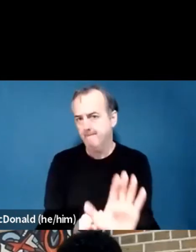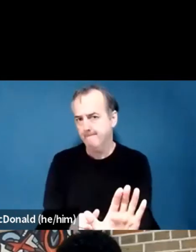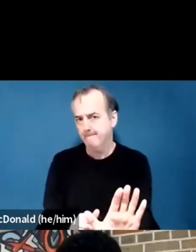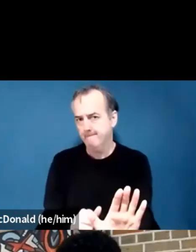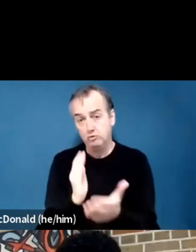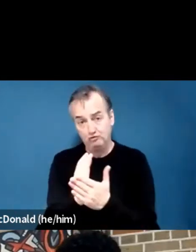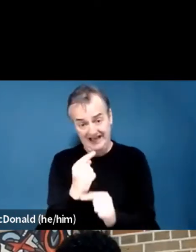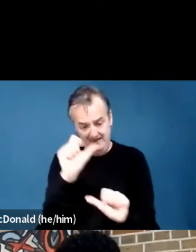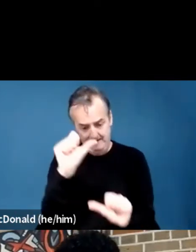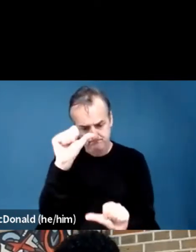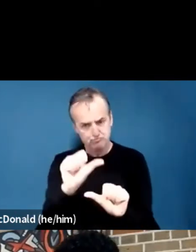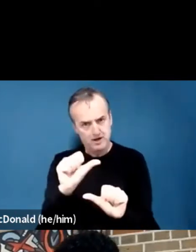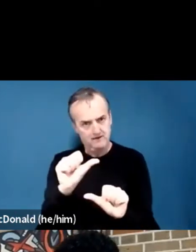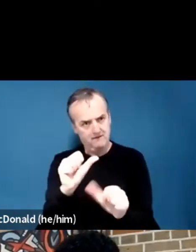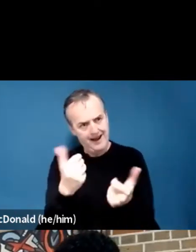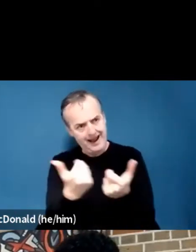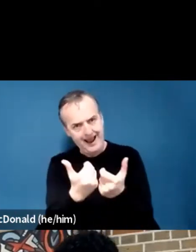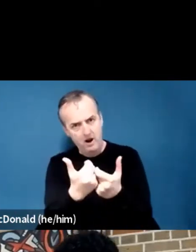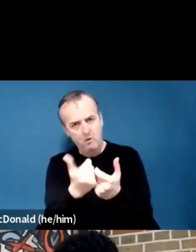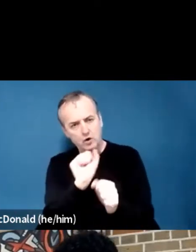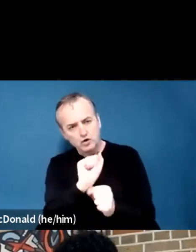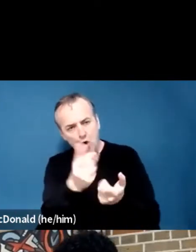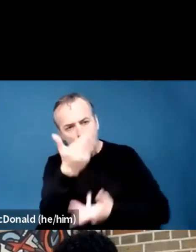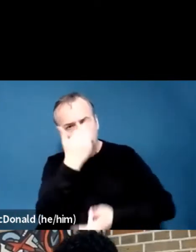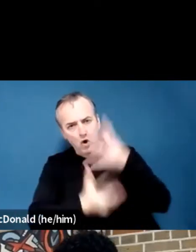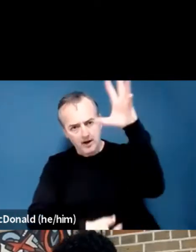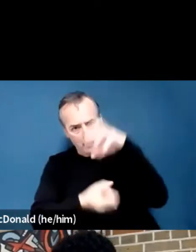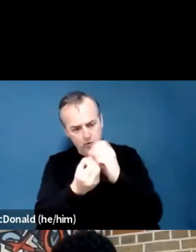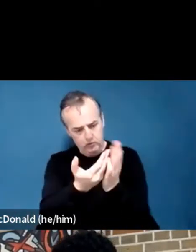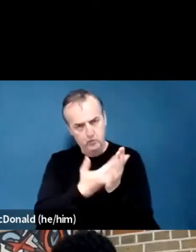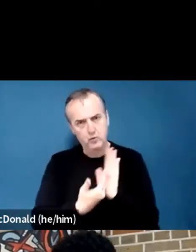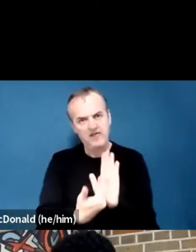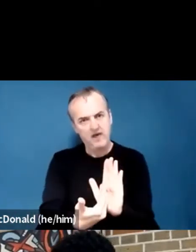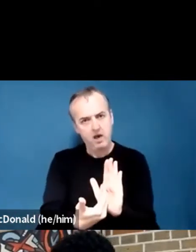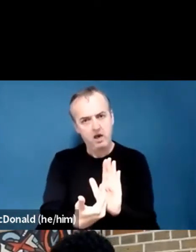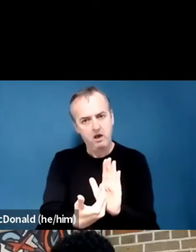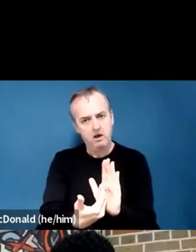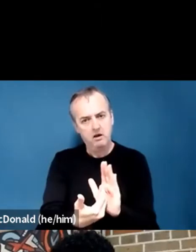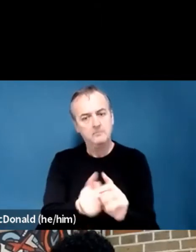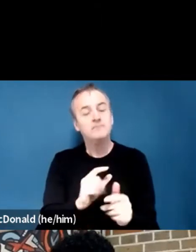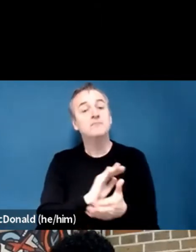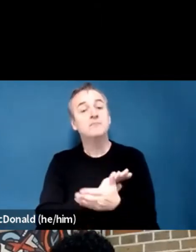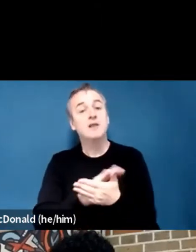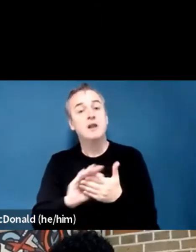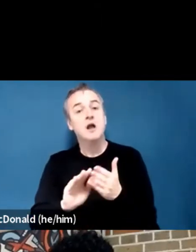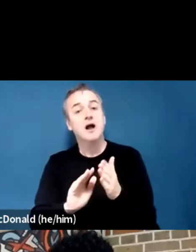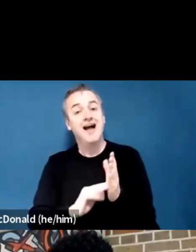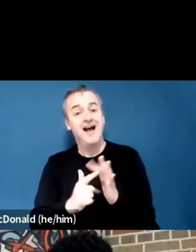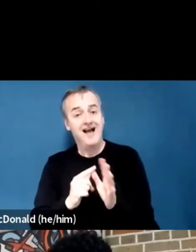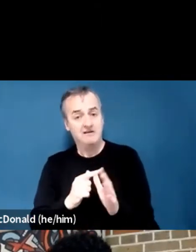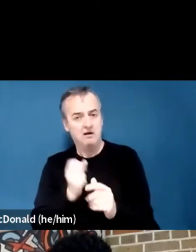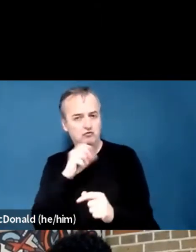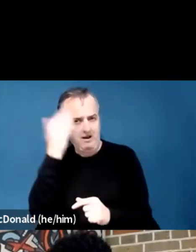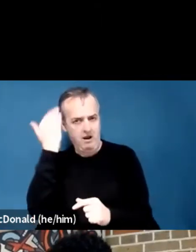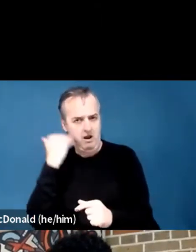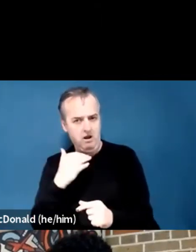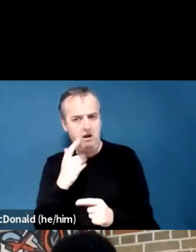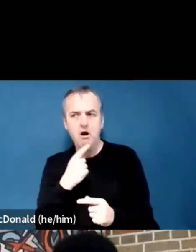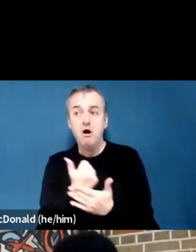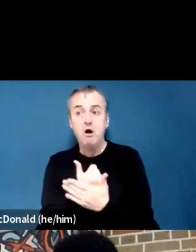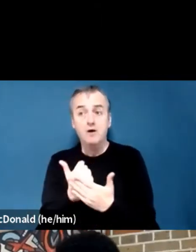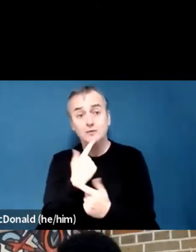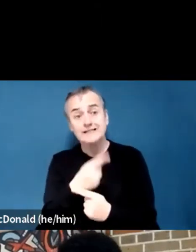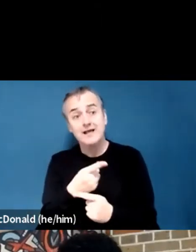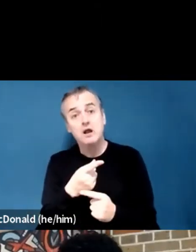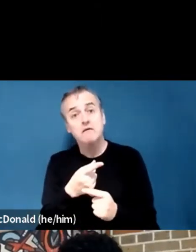yeah, for us, it's about capturing the spirit of something. Yeah, absolutely. I think we often, working with playwrights, ask for them to